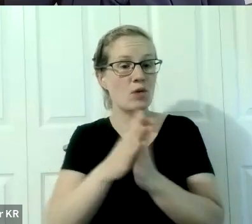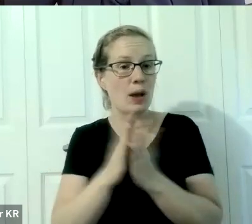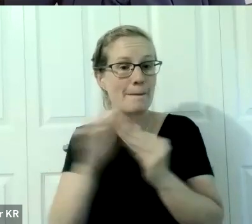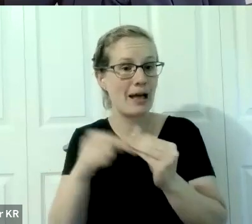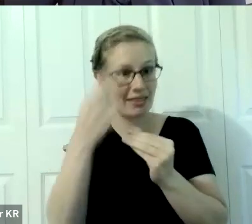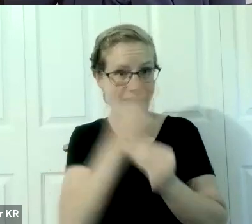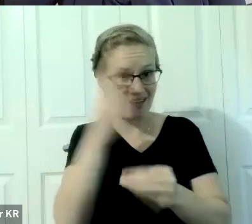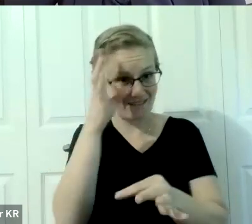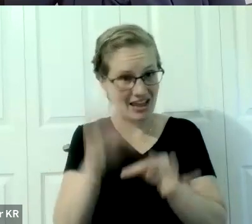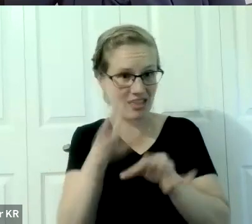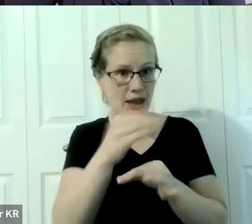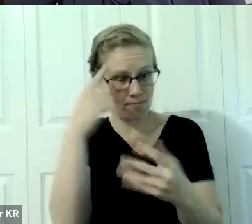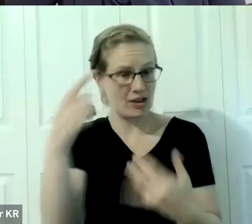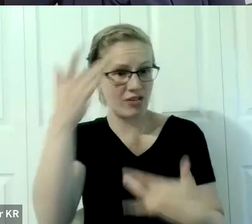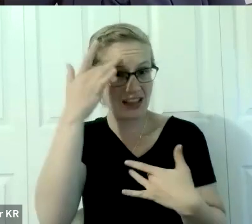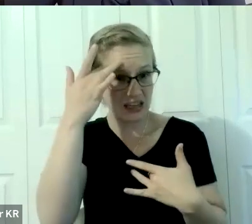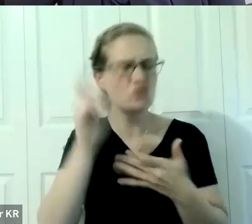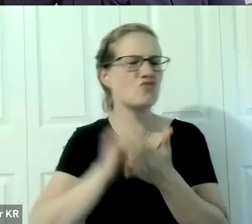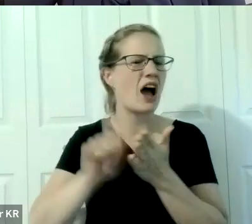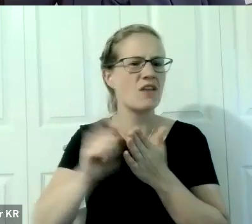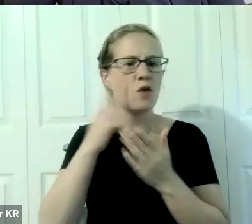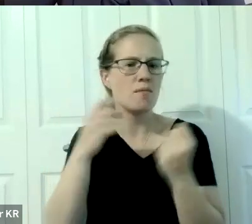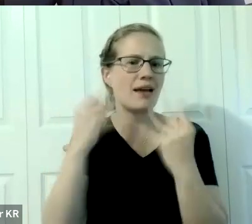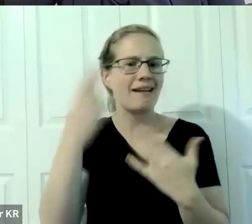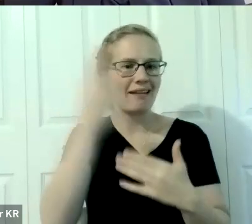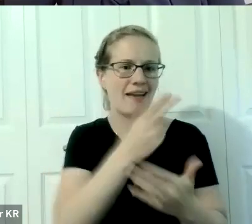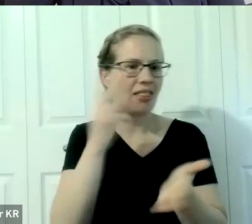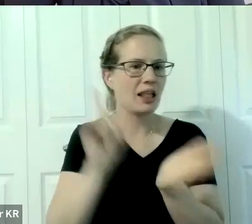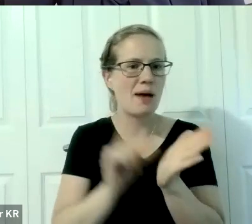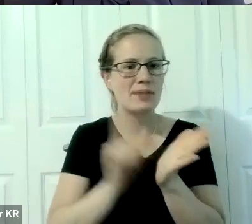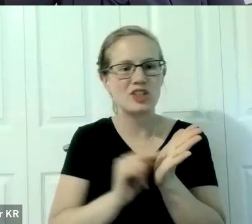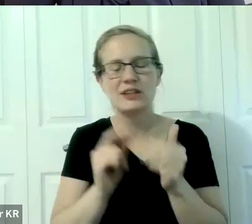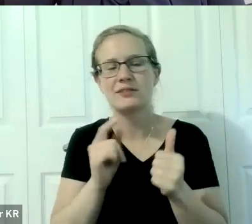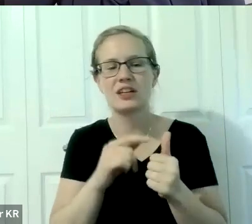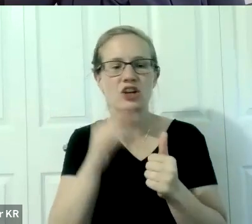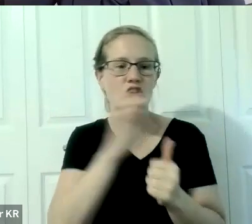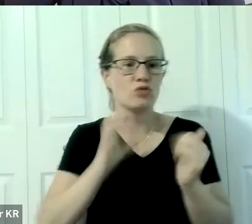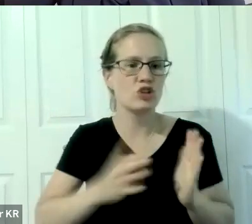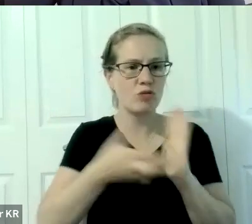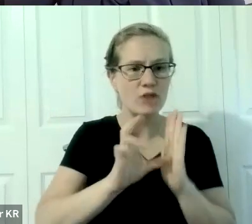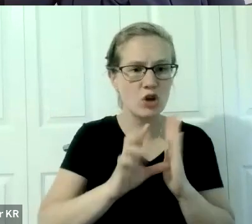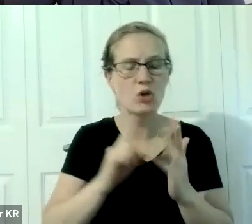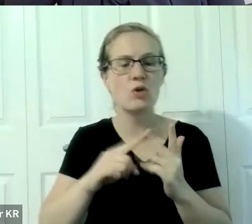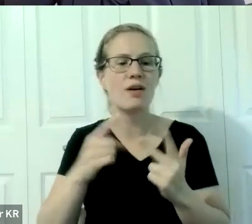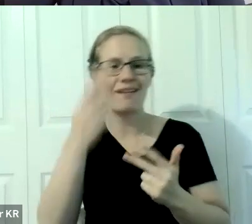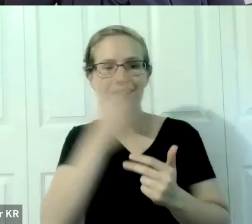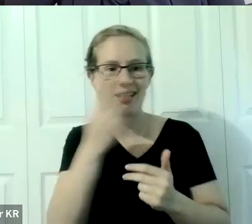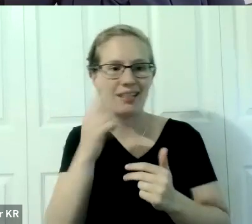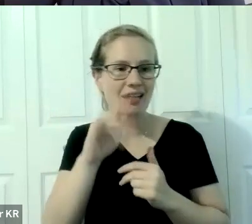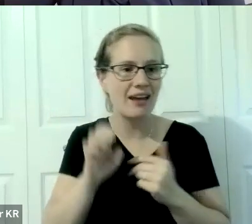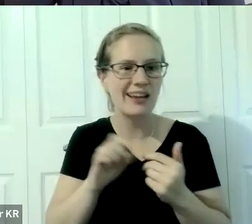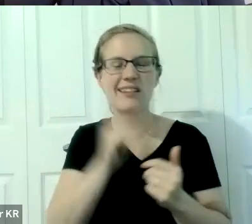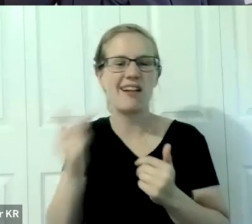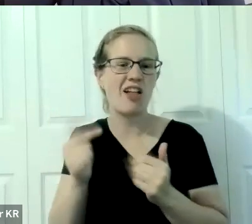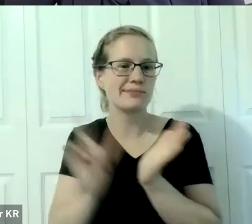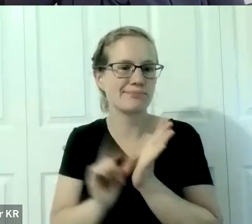illness, and writes on many, many Catholic publishing platforms like the Christian Review, Catholic Lane, and other